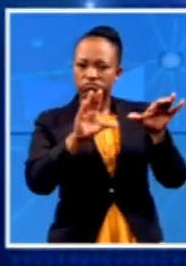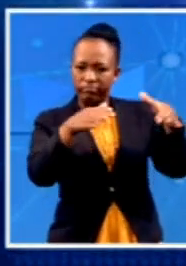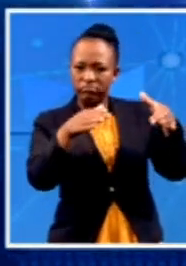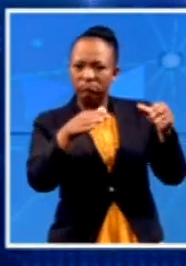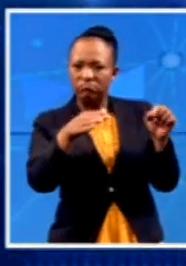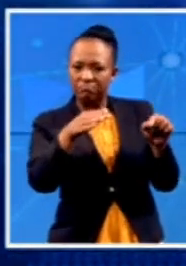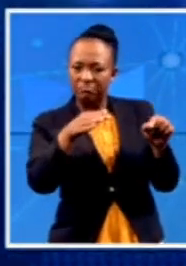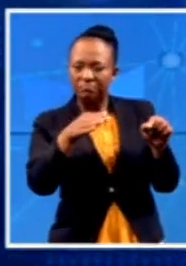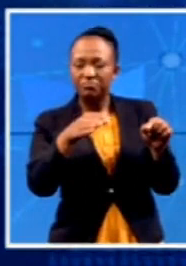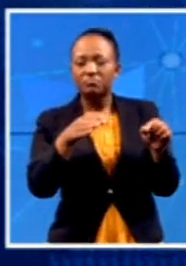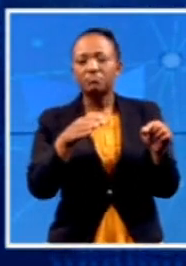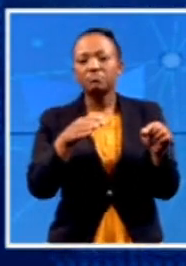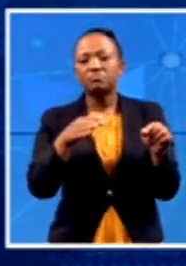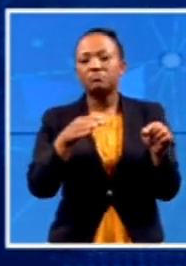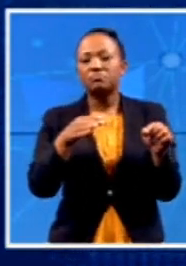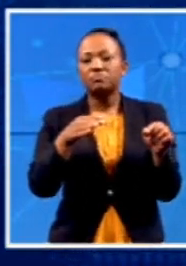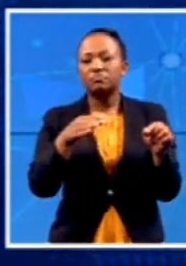So,